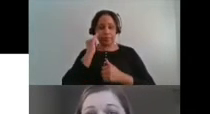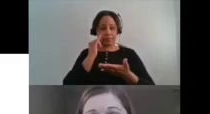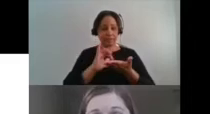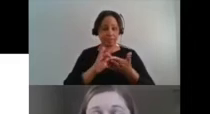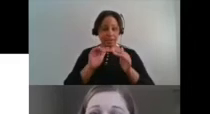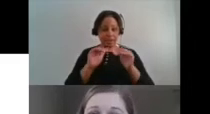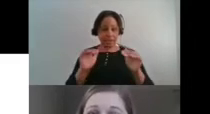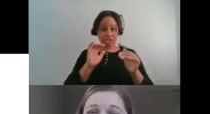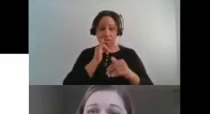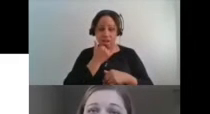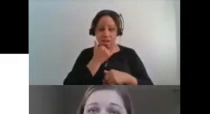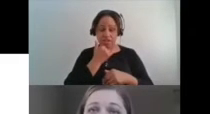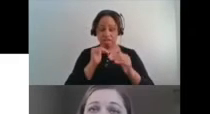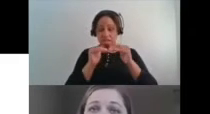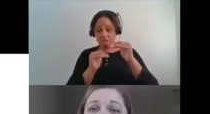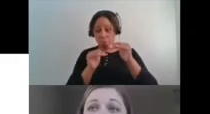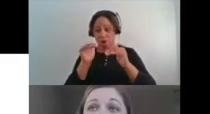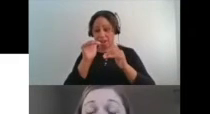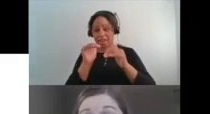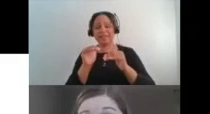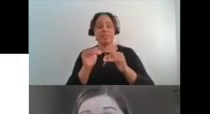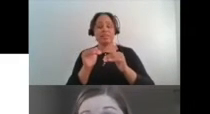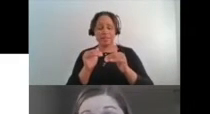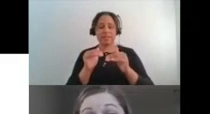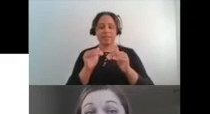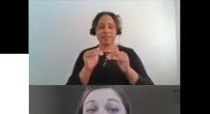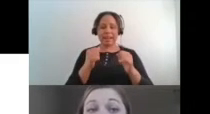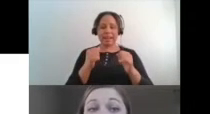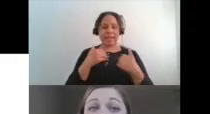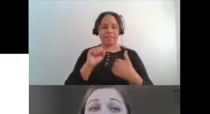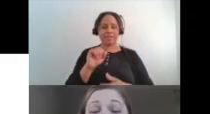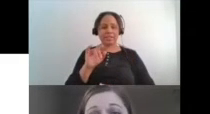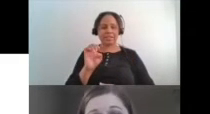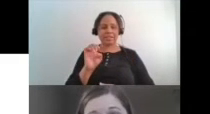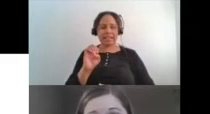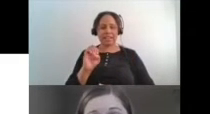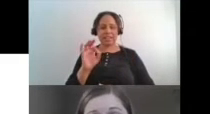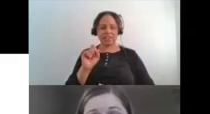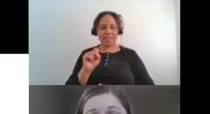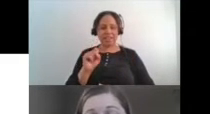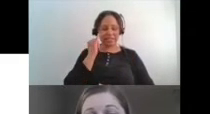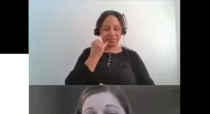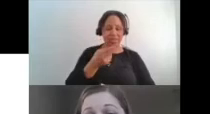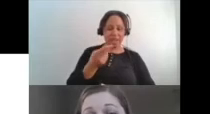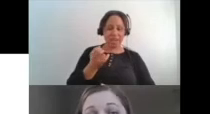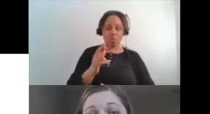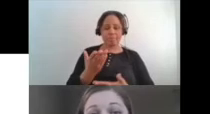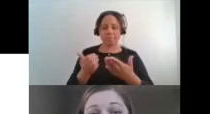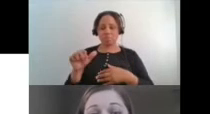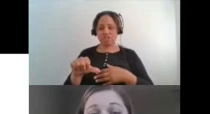off, if they're too low or too high, you can either have side effects if they're too high or potential rejection of the organ if they're too low.